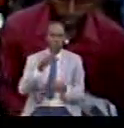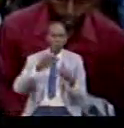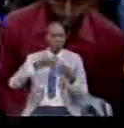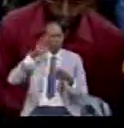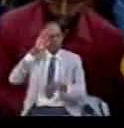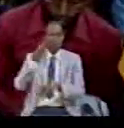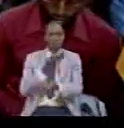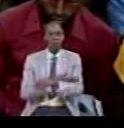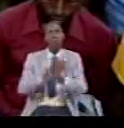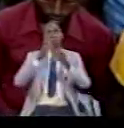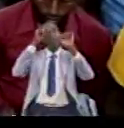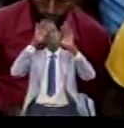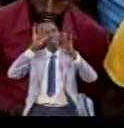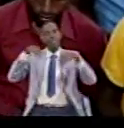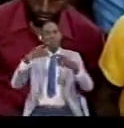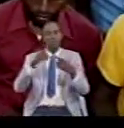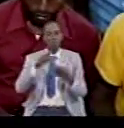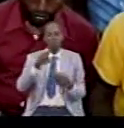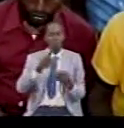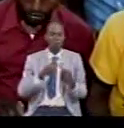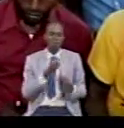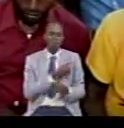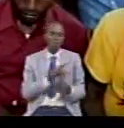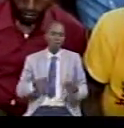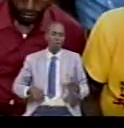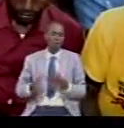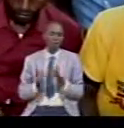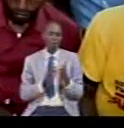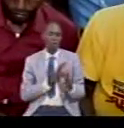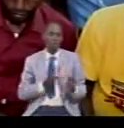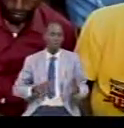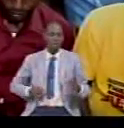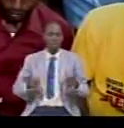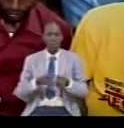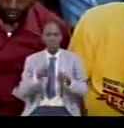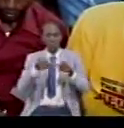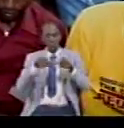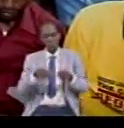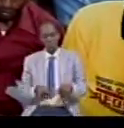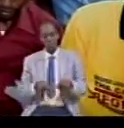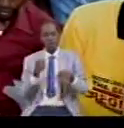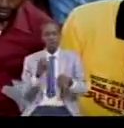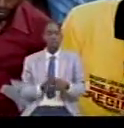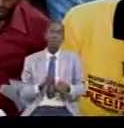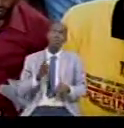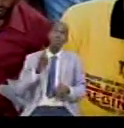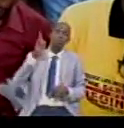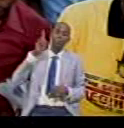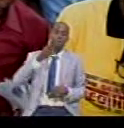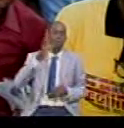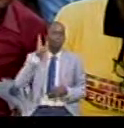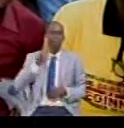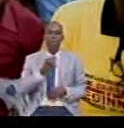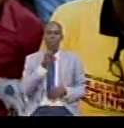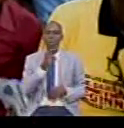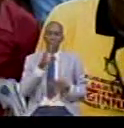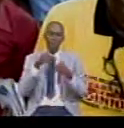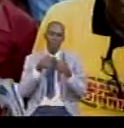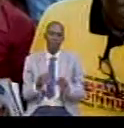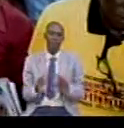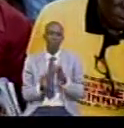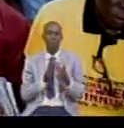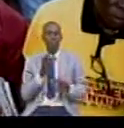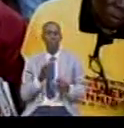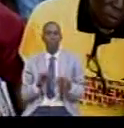The Father has given you to the Lord Jesus Christ. And as you abide in him, you will not be lost. As